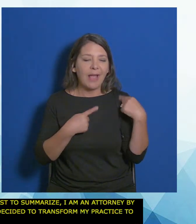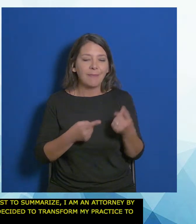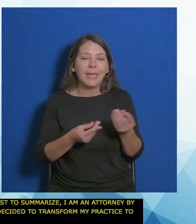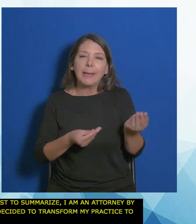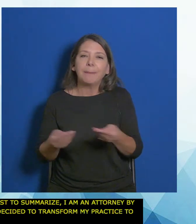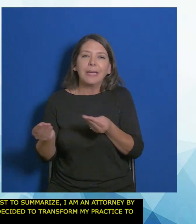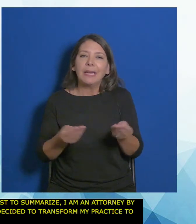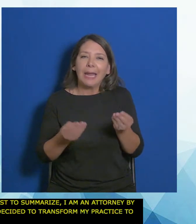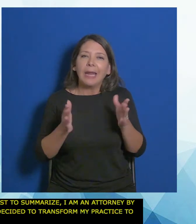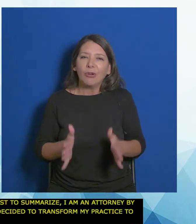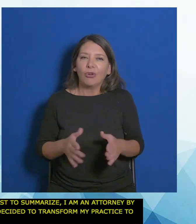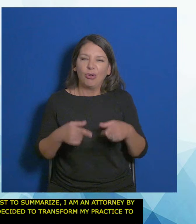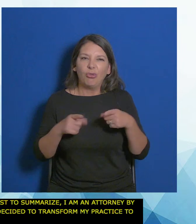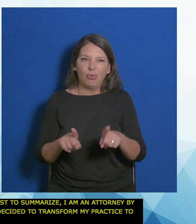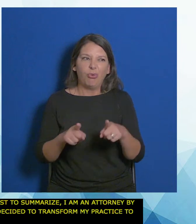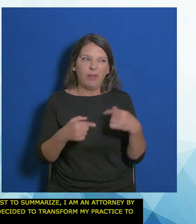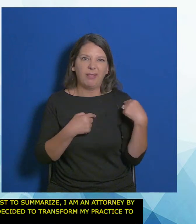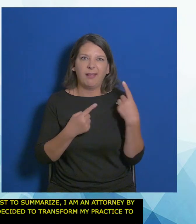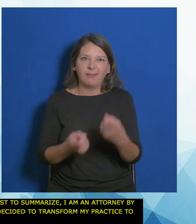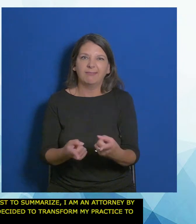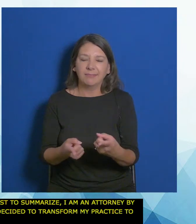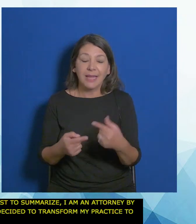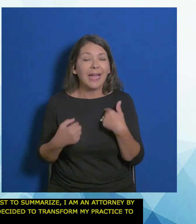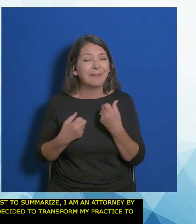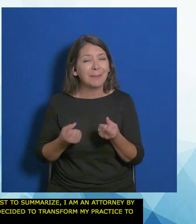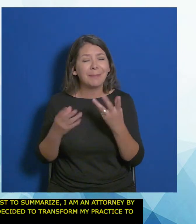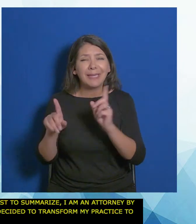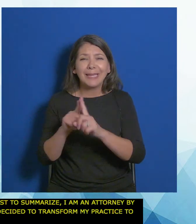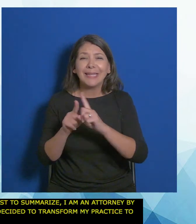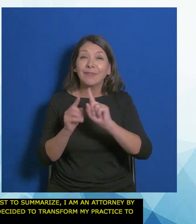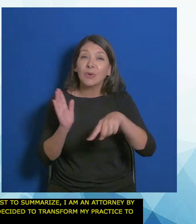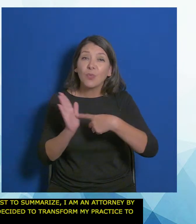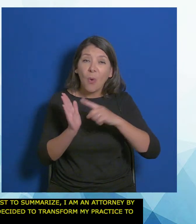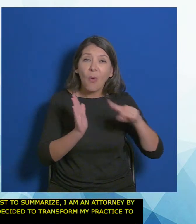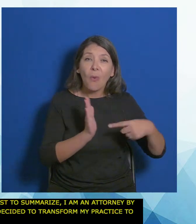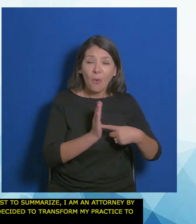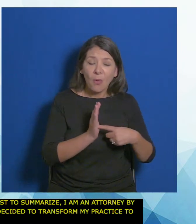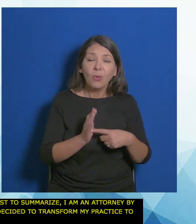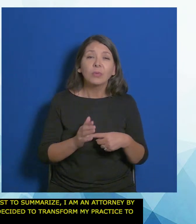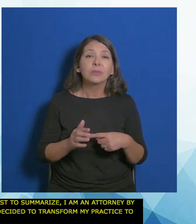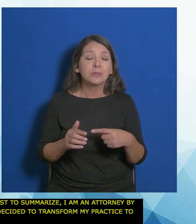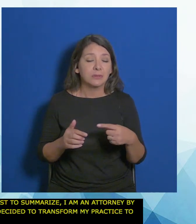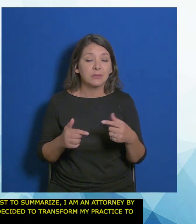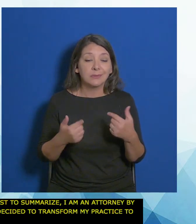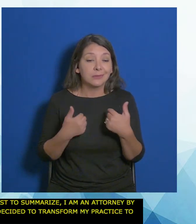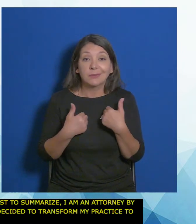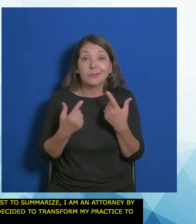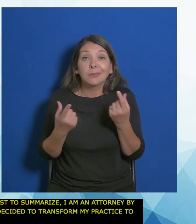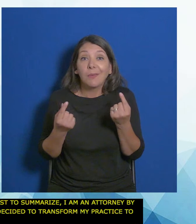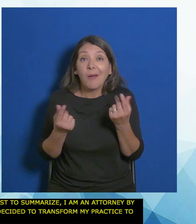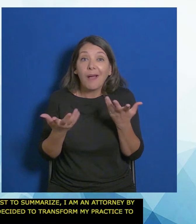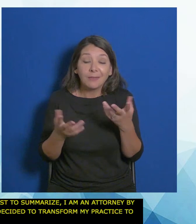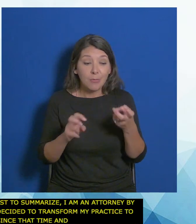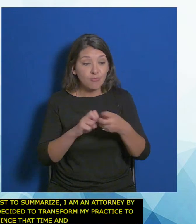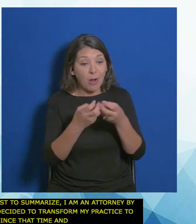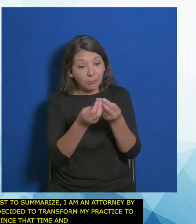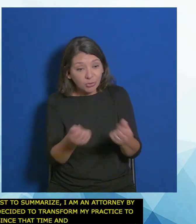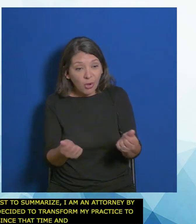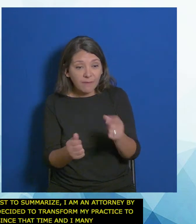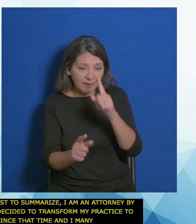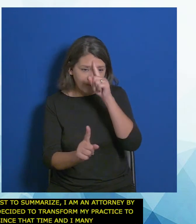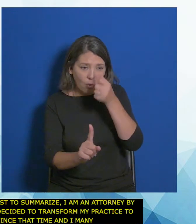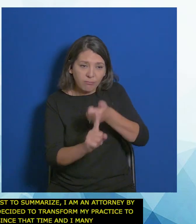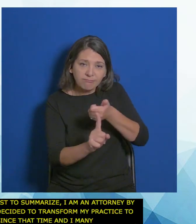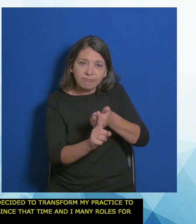that time. I've had many roles where I have been problem solving for